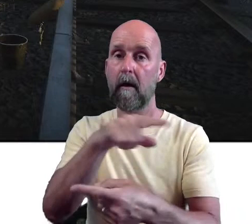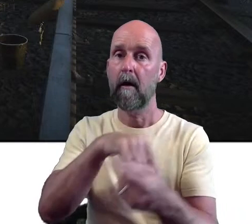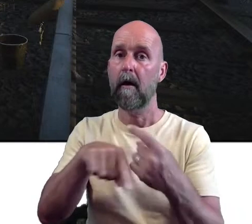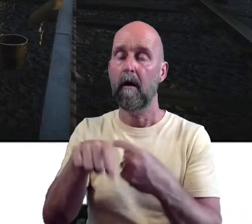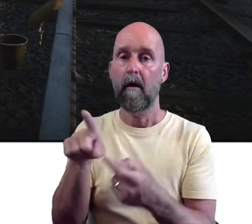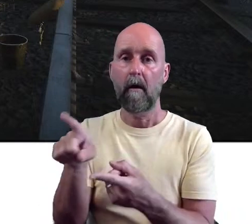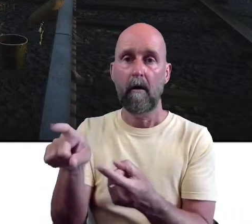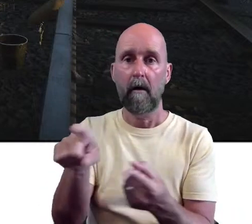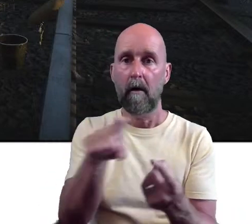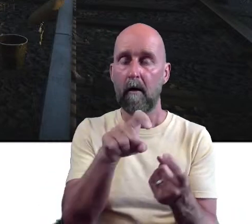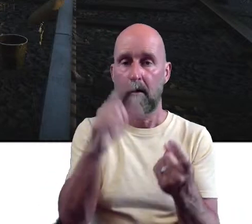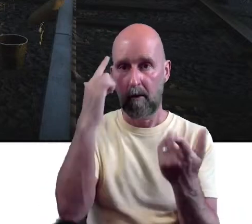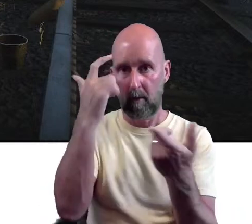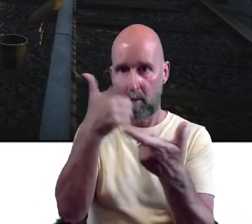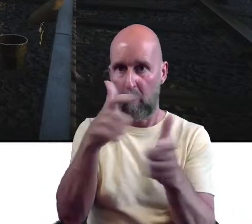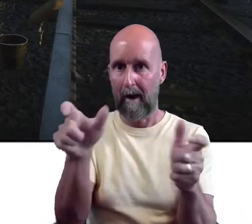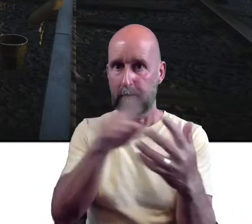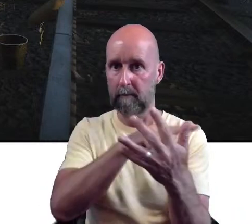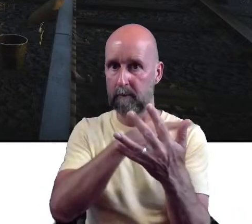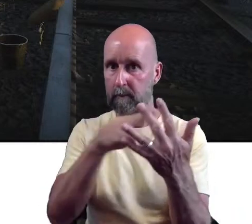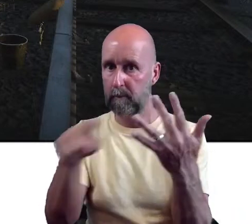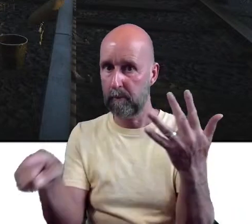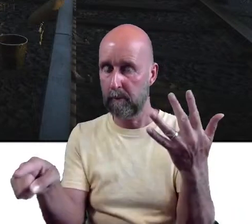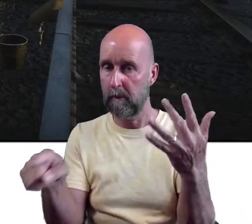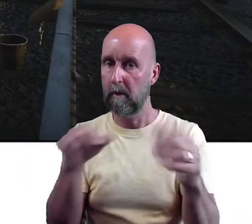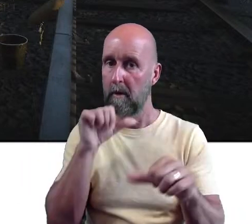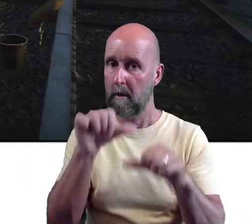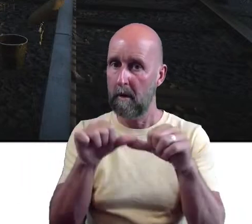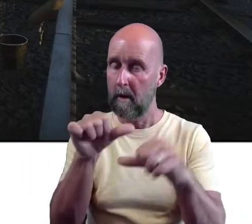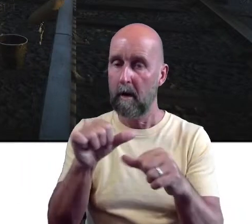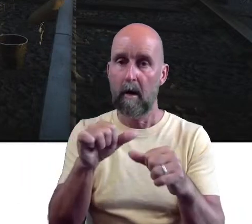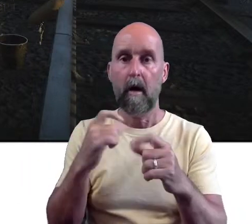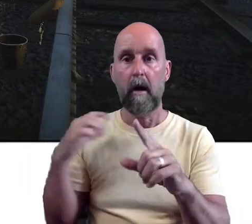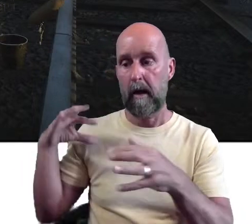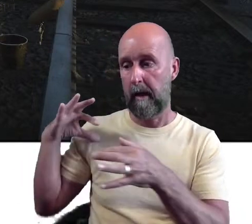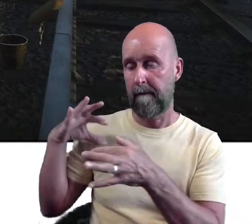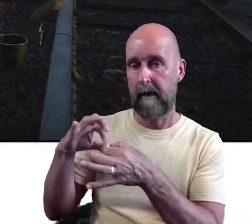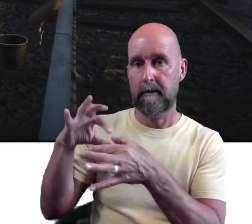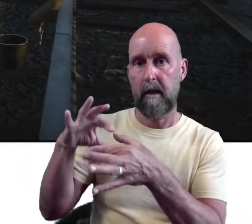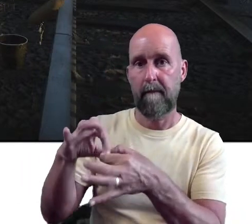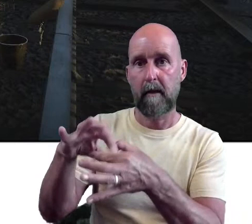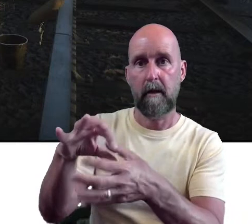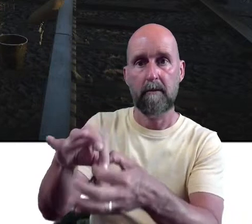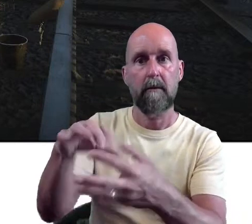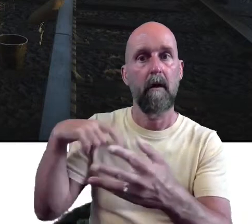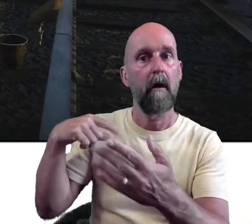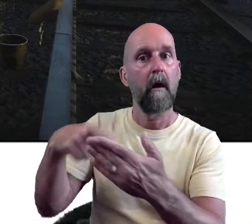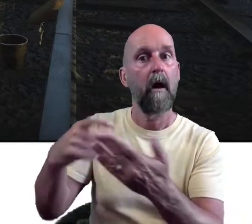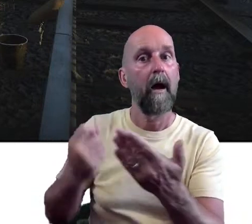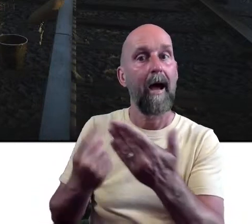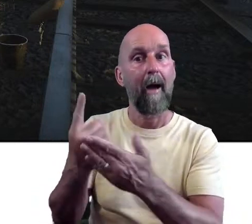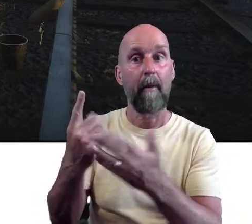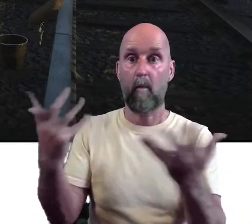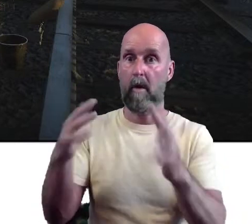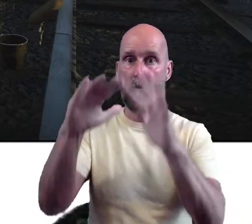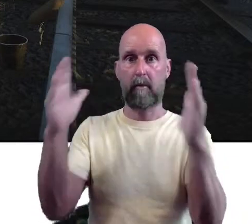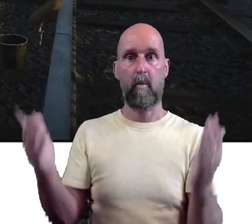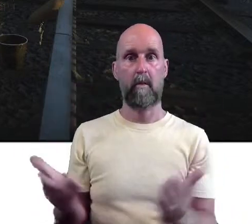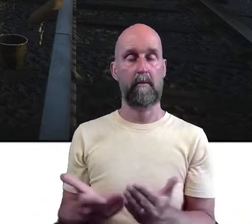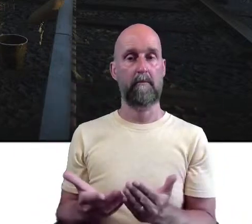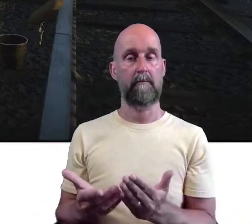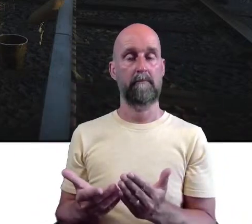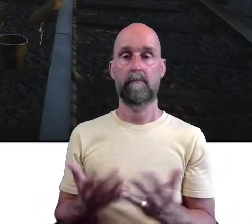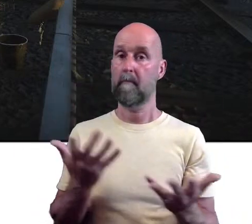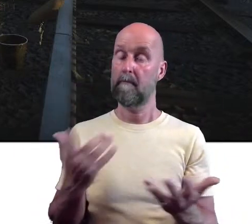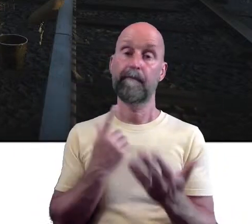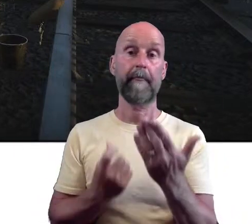much wider set of processes, a chain of events that connect to other things that are happening in the world. And in doing so, it sort of